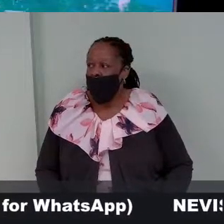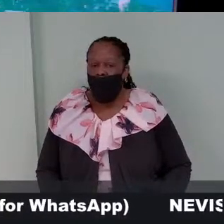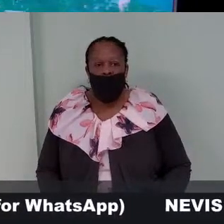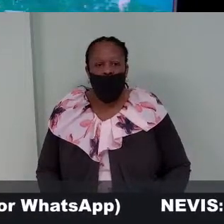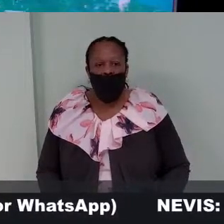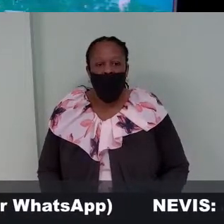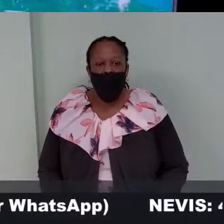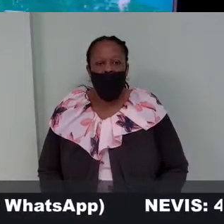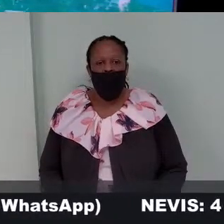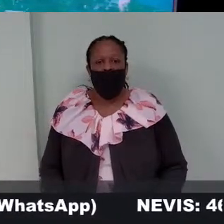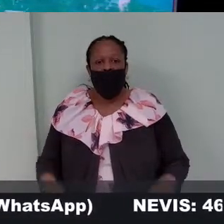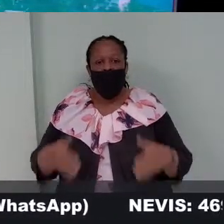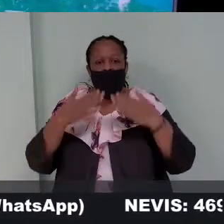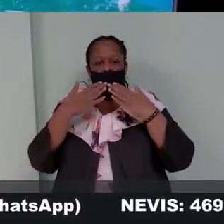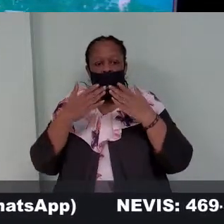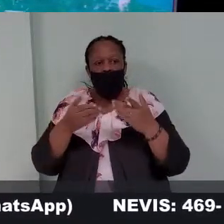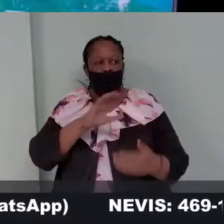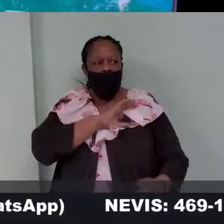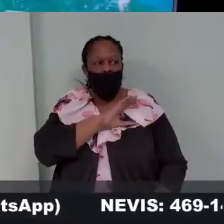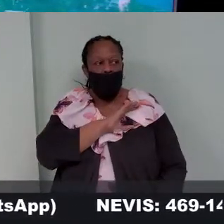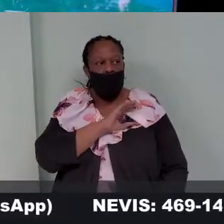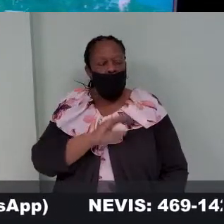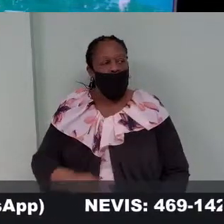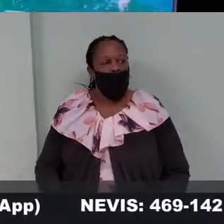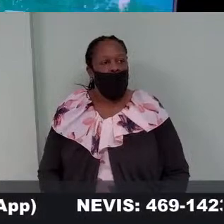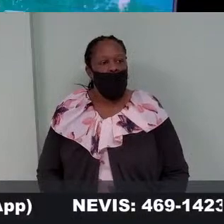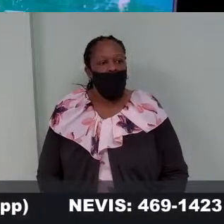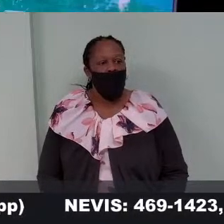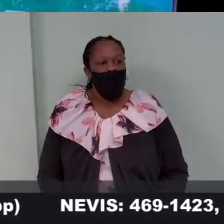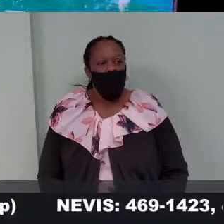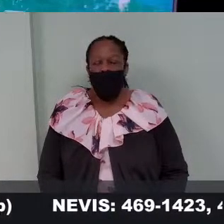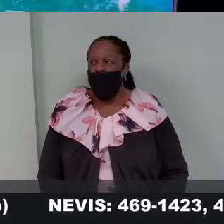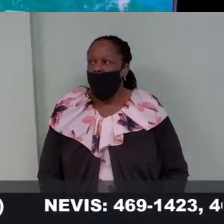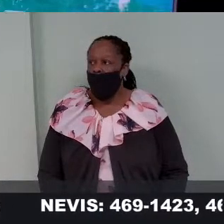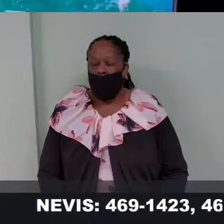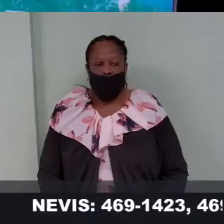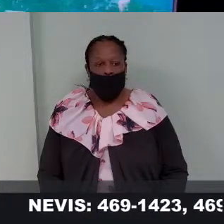Thank you very much, Superintendent Henry.